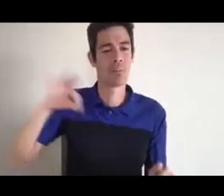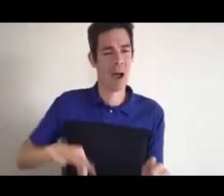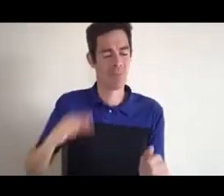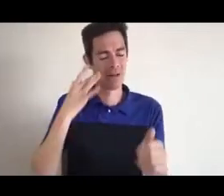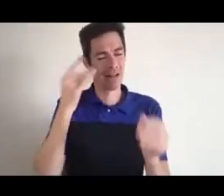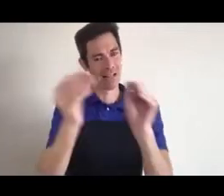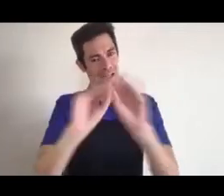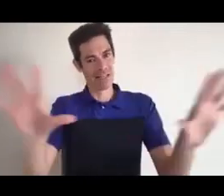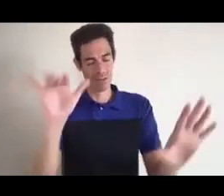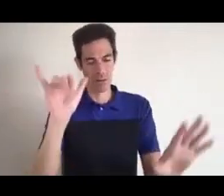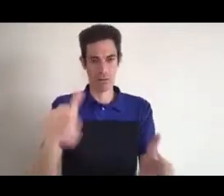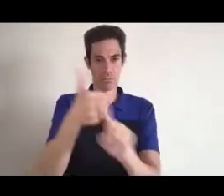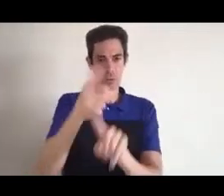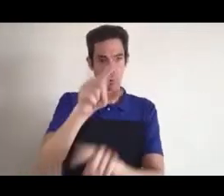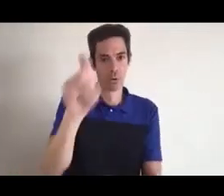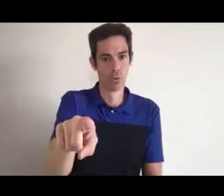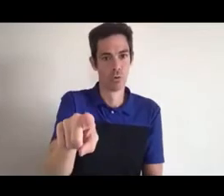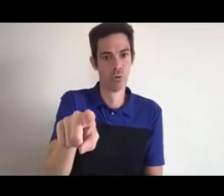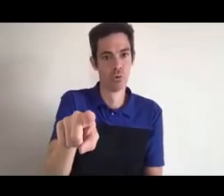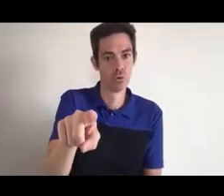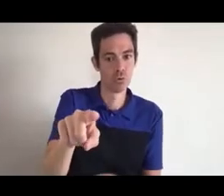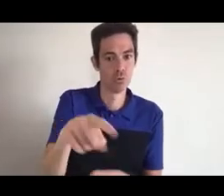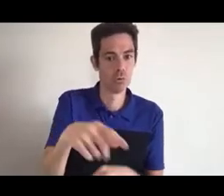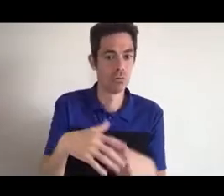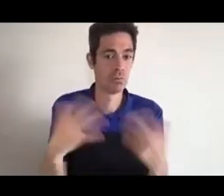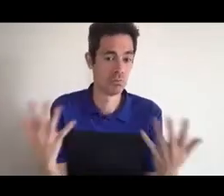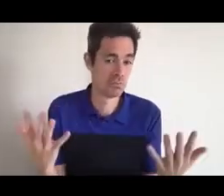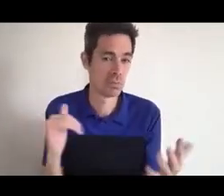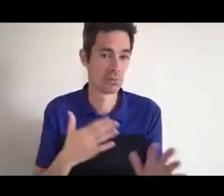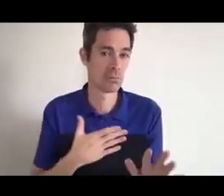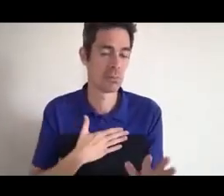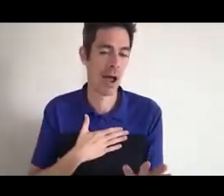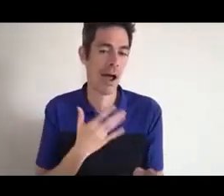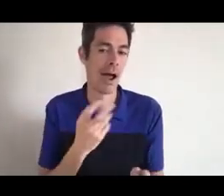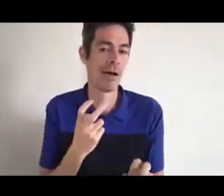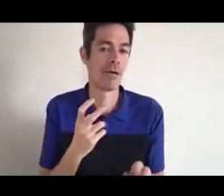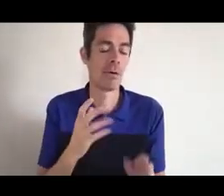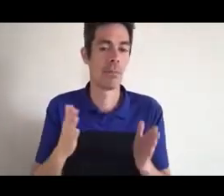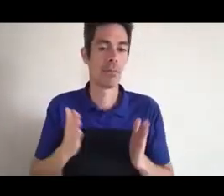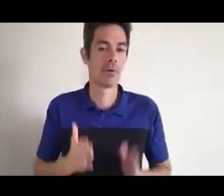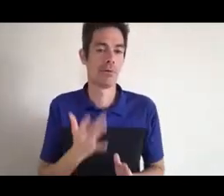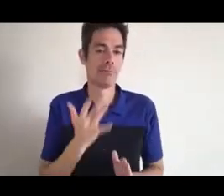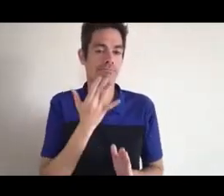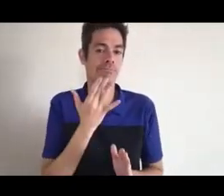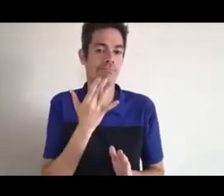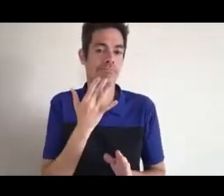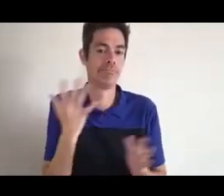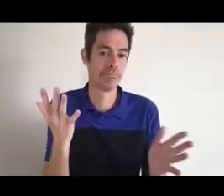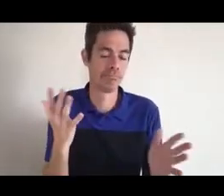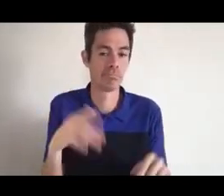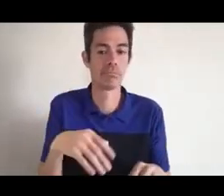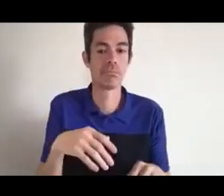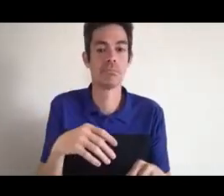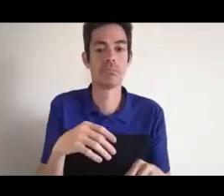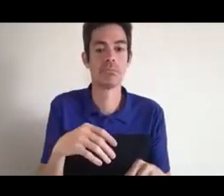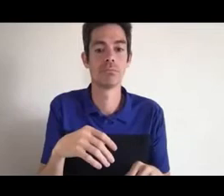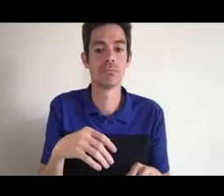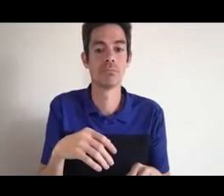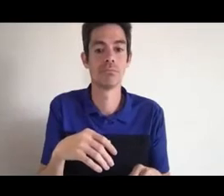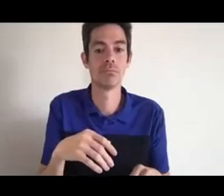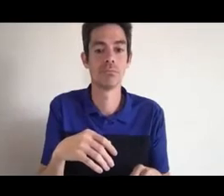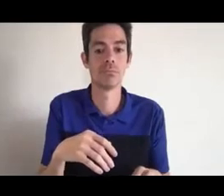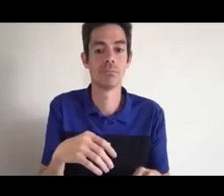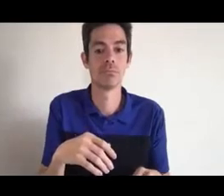So I think if you put it at the beginning, it's so much more beneficial because it's obvious you're asking a question. So that's my